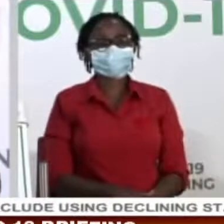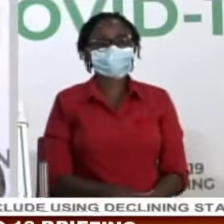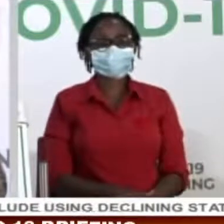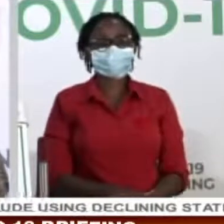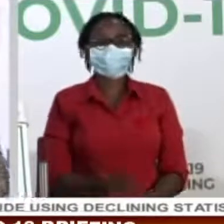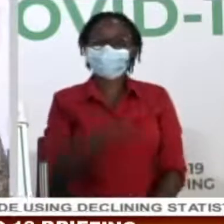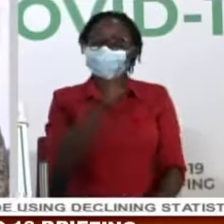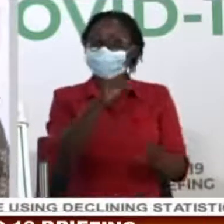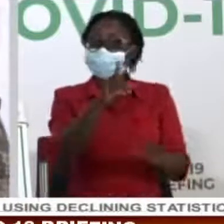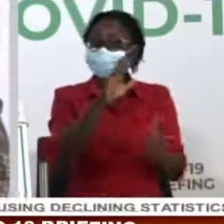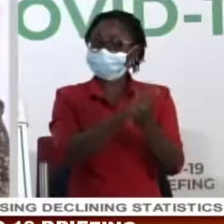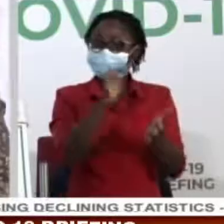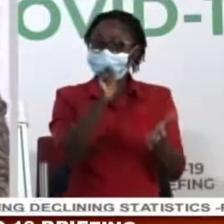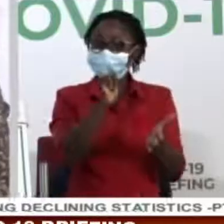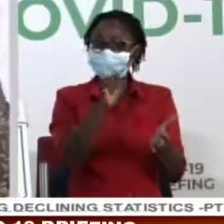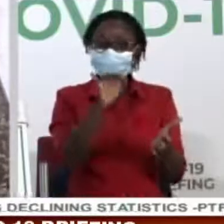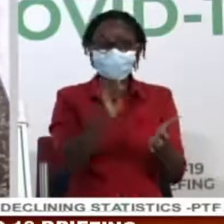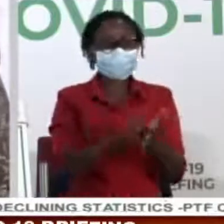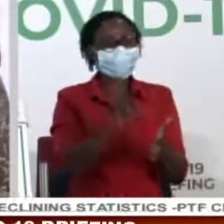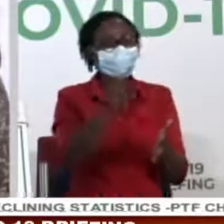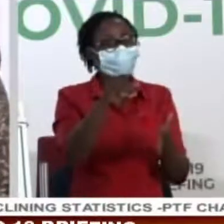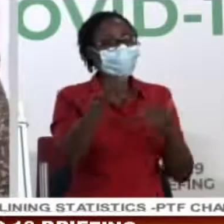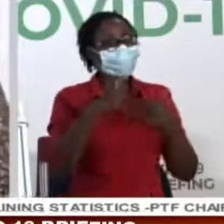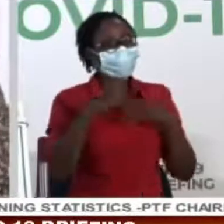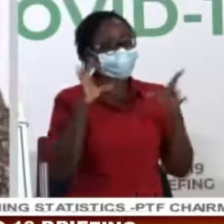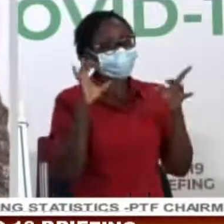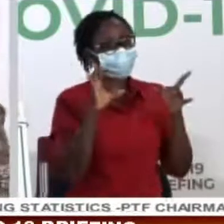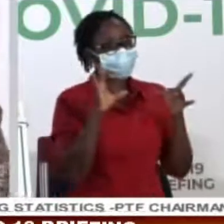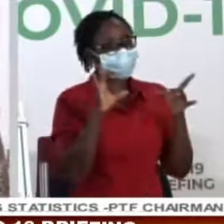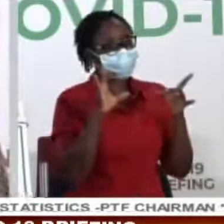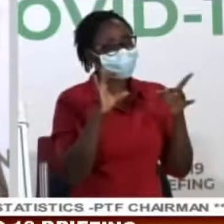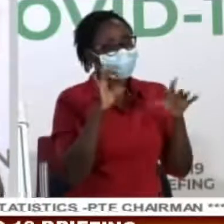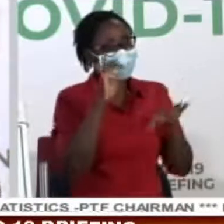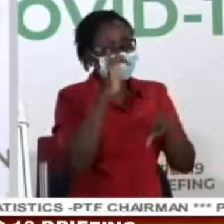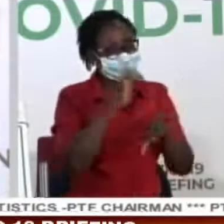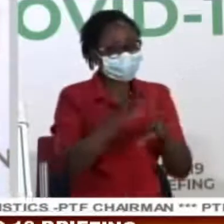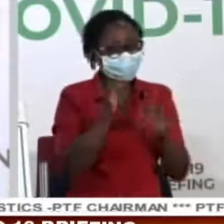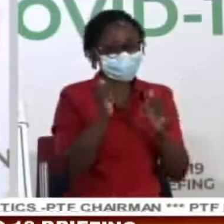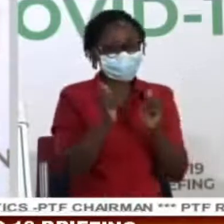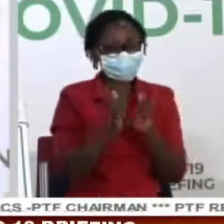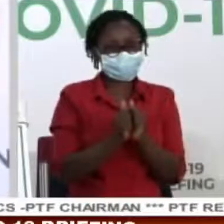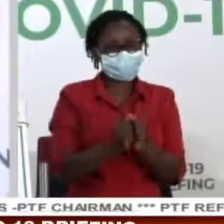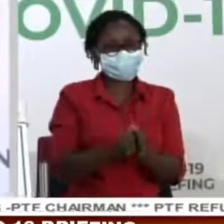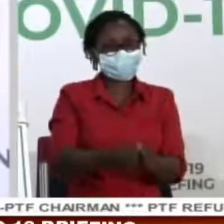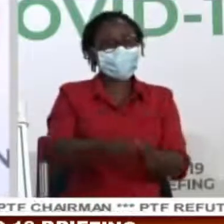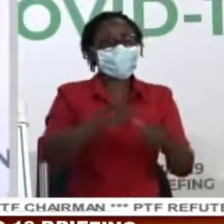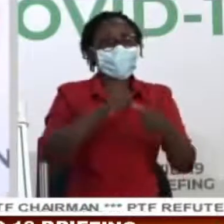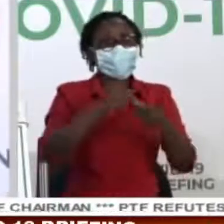If you believe that you have been in contact with a confirmed case,